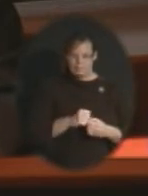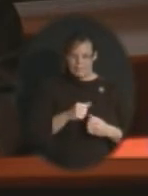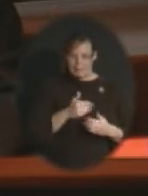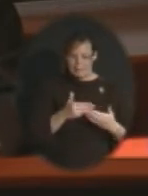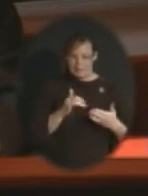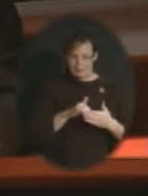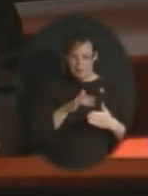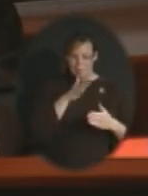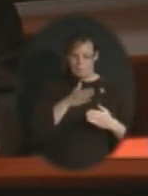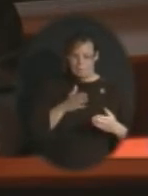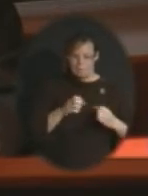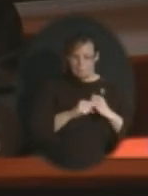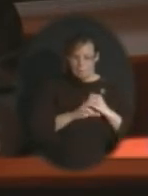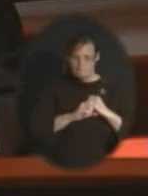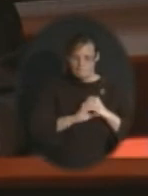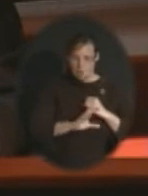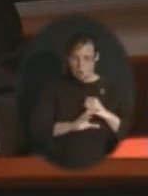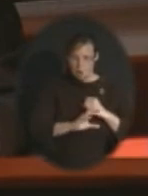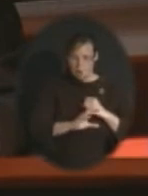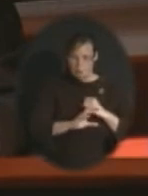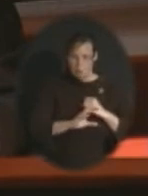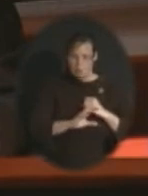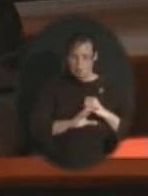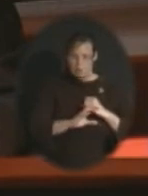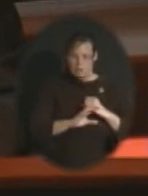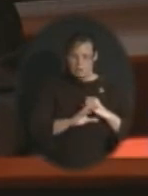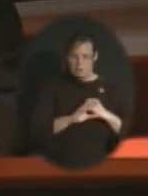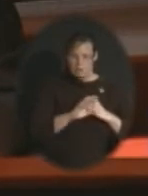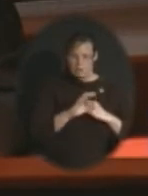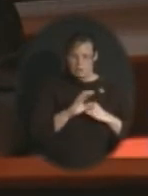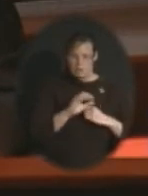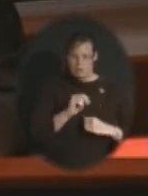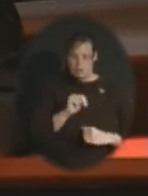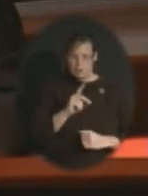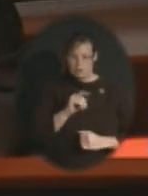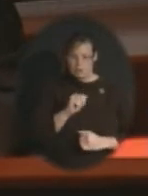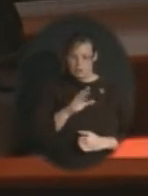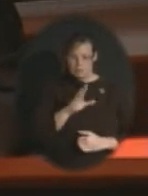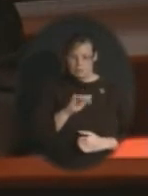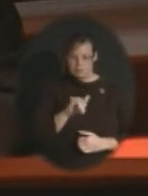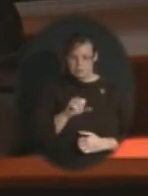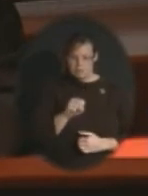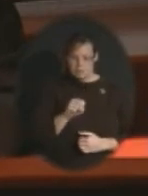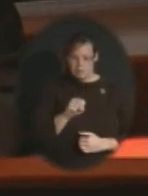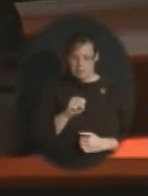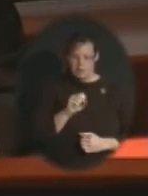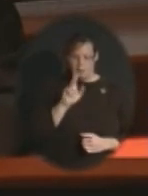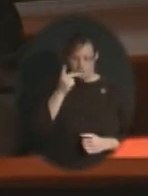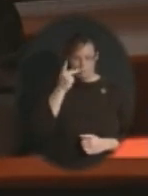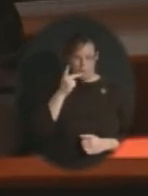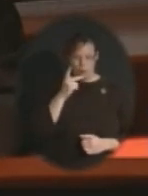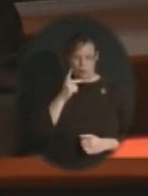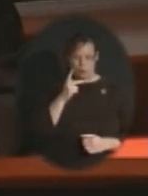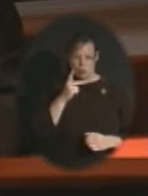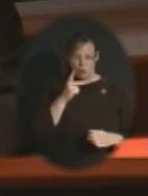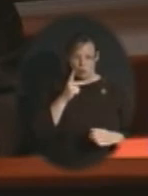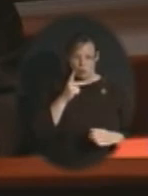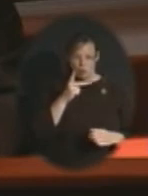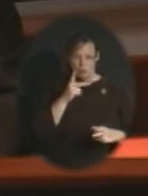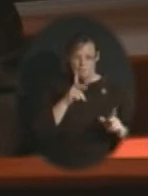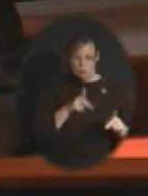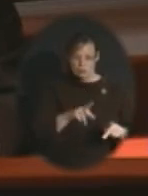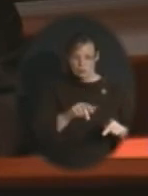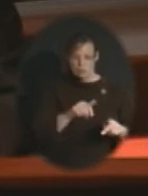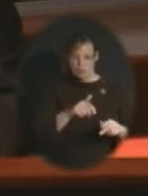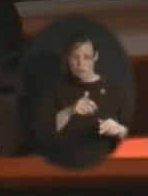anything that would promote the candidacy of one political candidate over another. We certainly